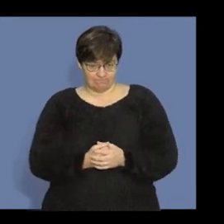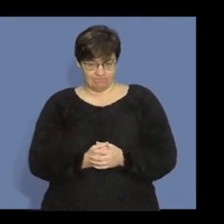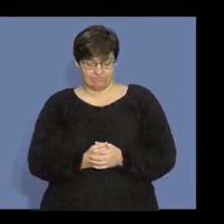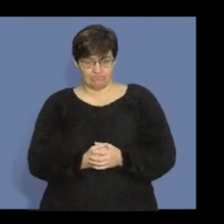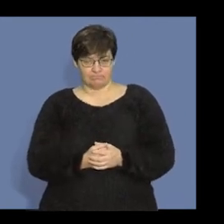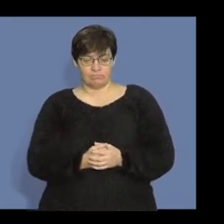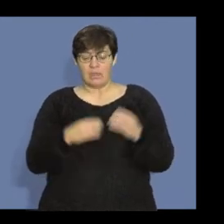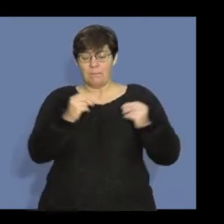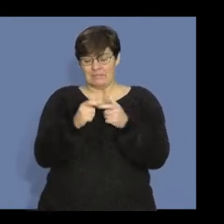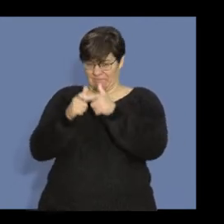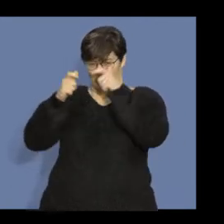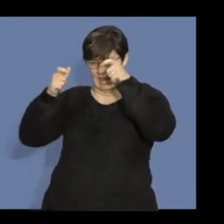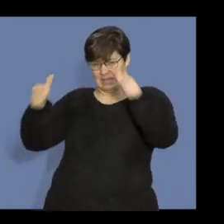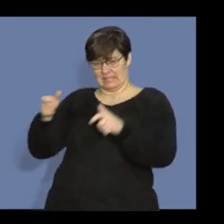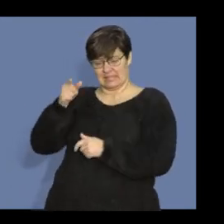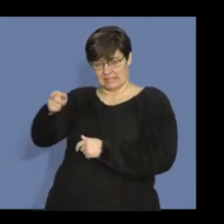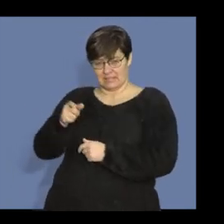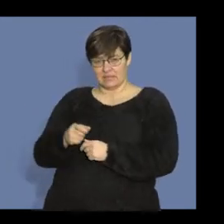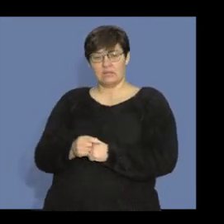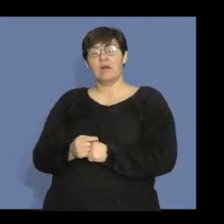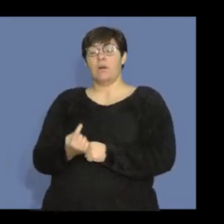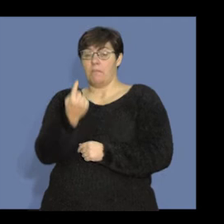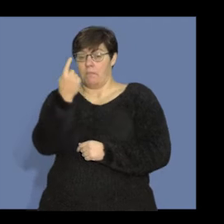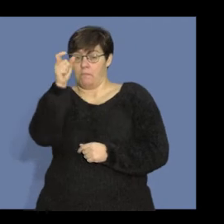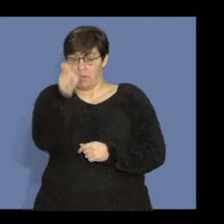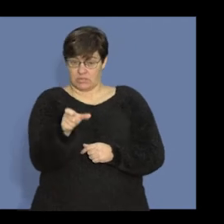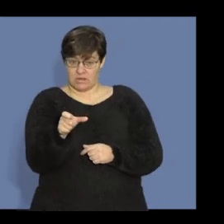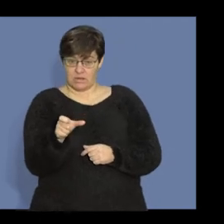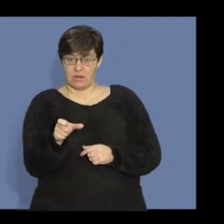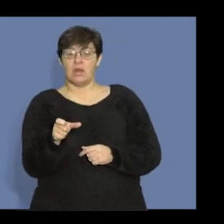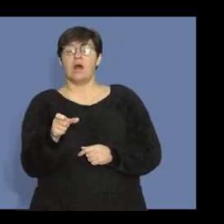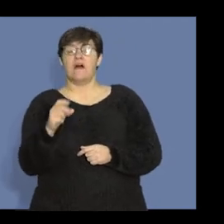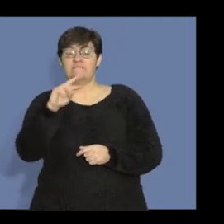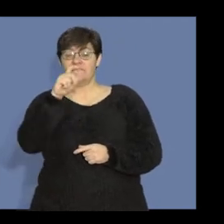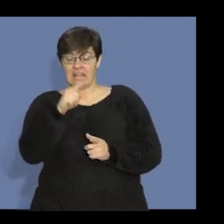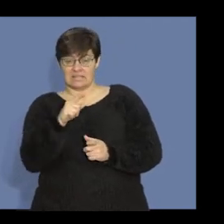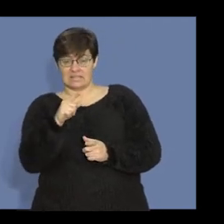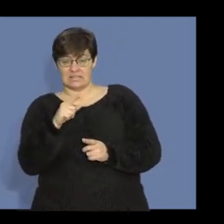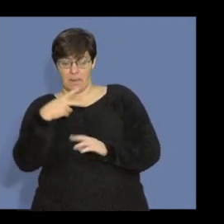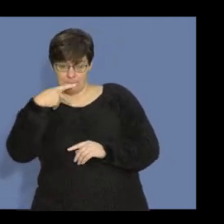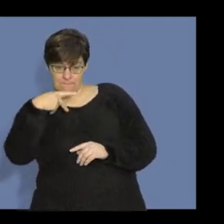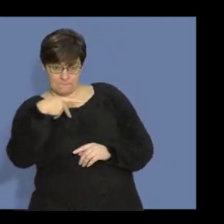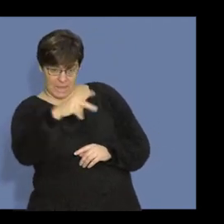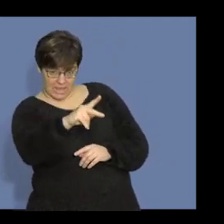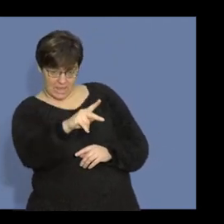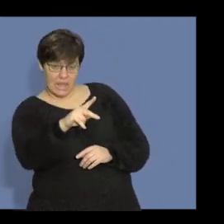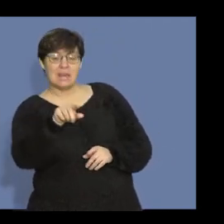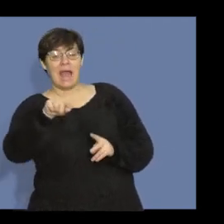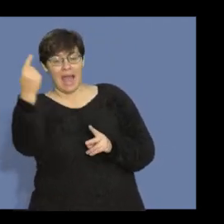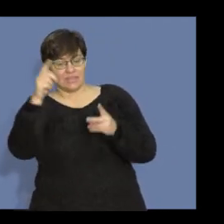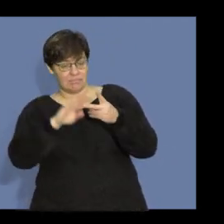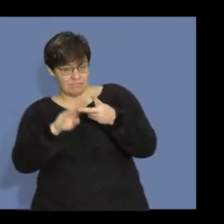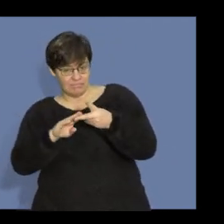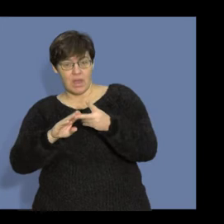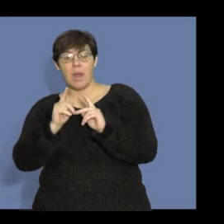In very large businesses, obviously, you have one person responsible for VAT input and somebody for VAT